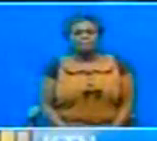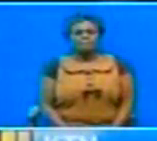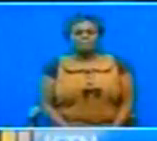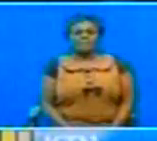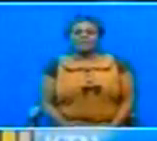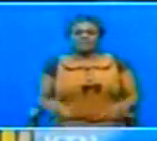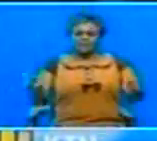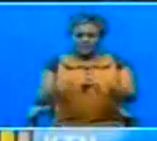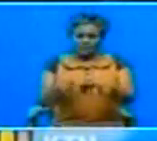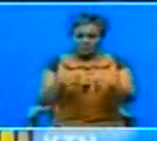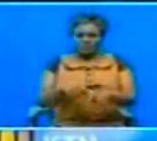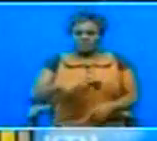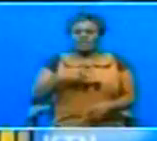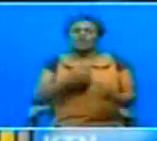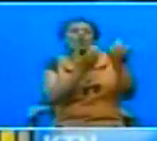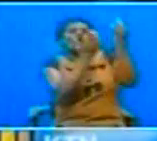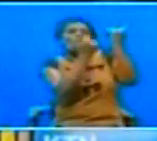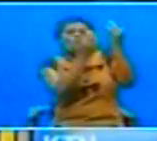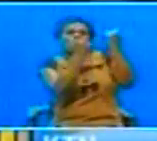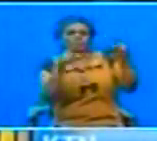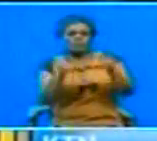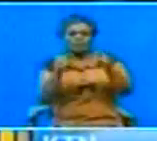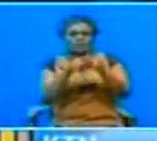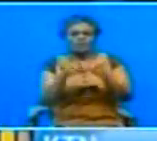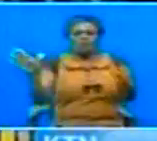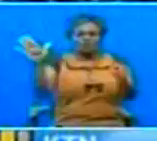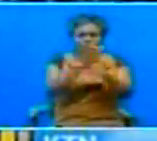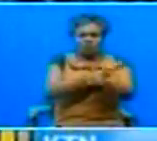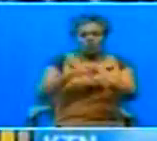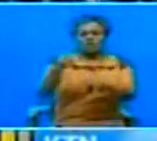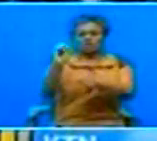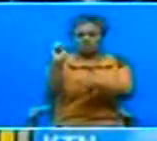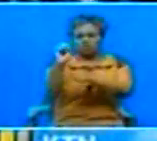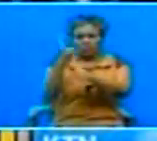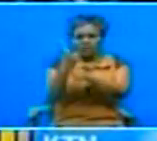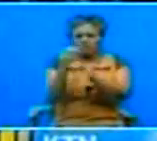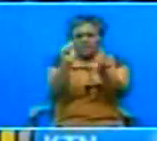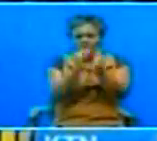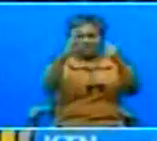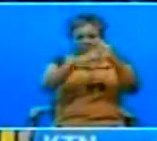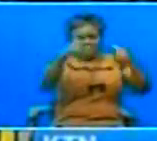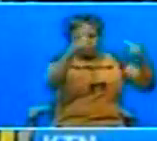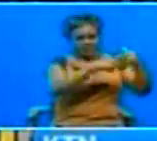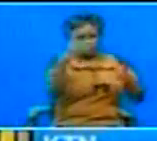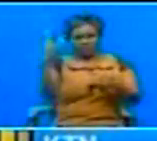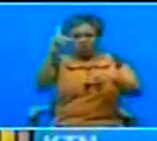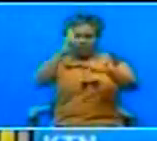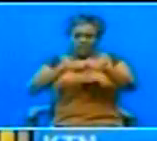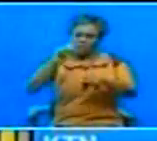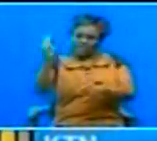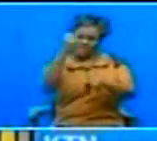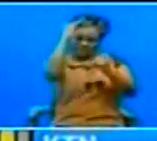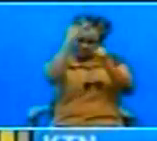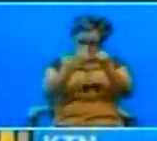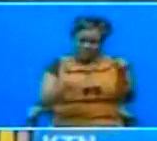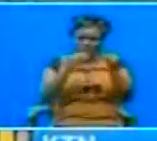That nostalgic feeling of hope that engulfed this nation on December 12, 1964, when Kenya finally